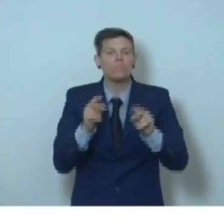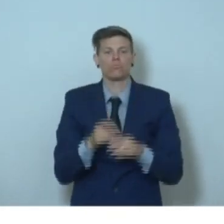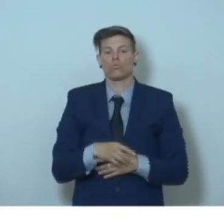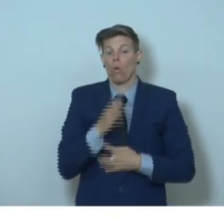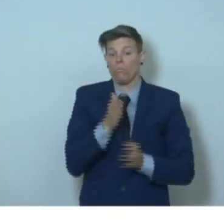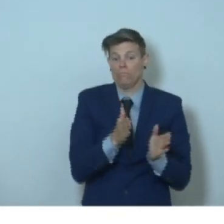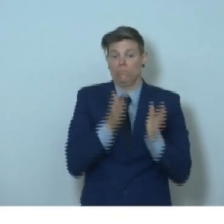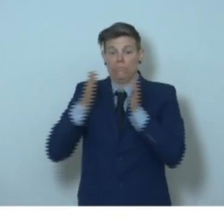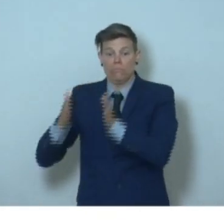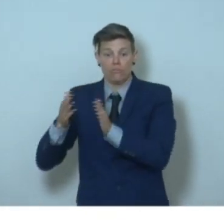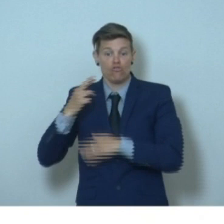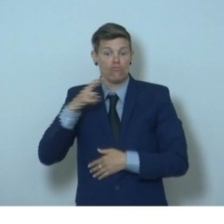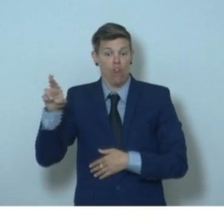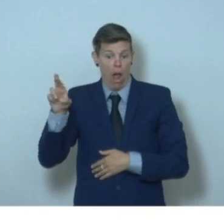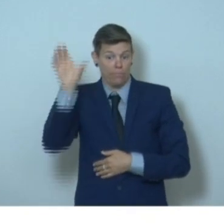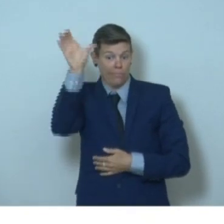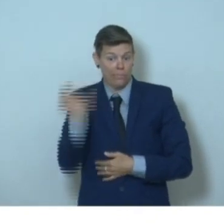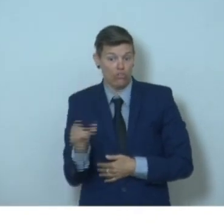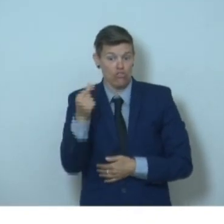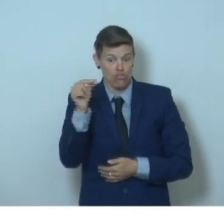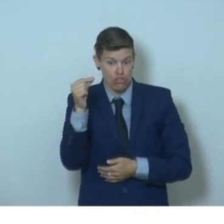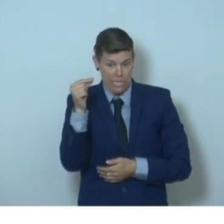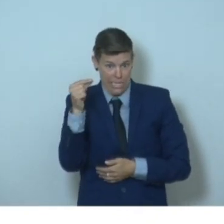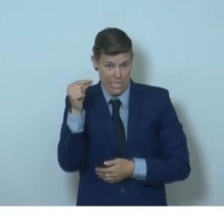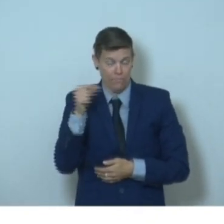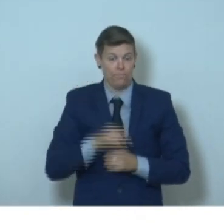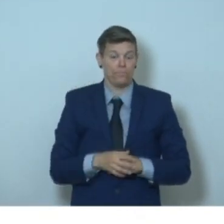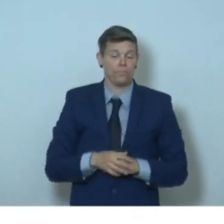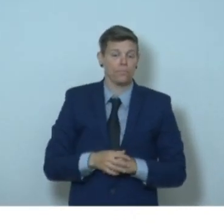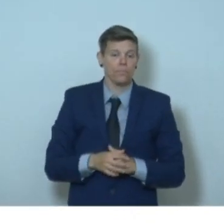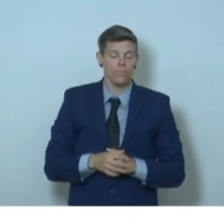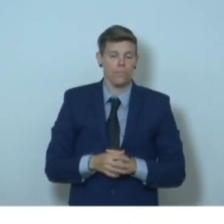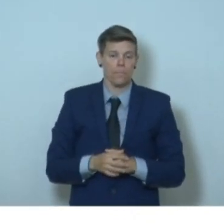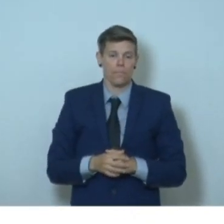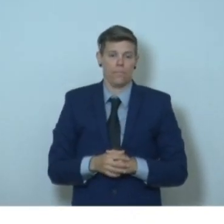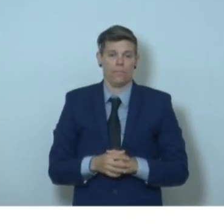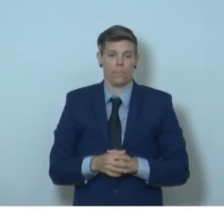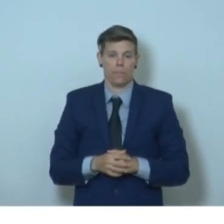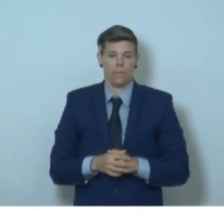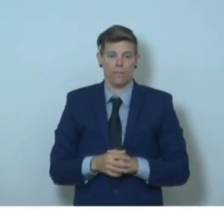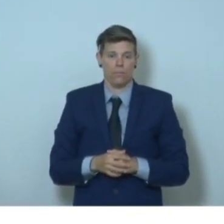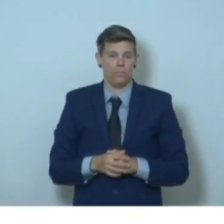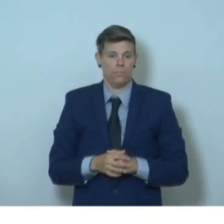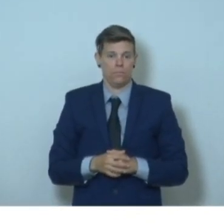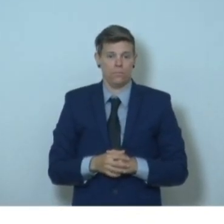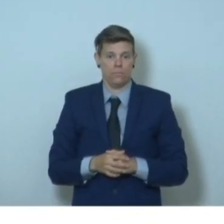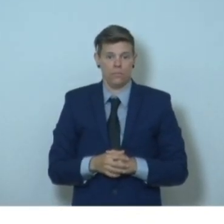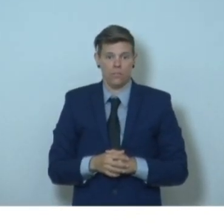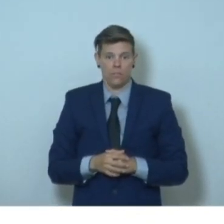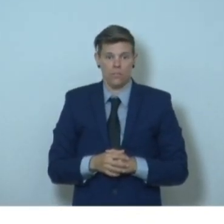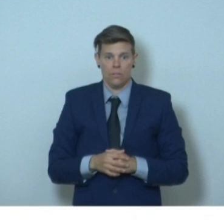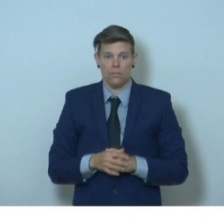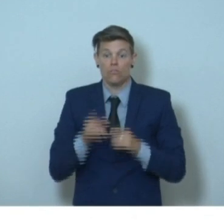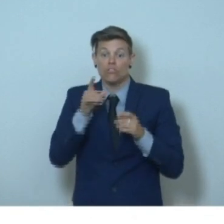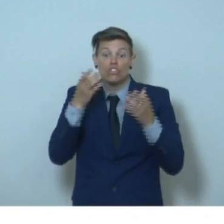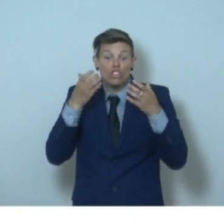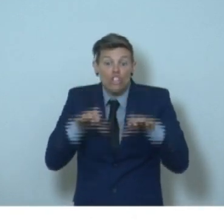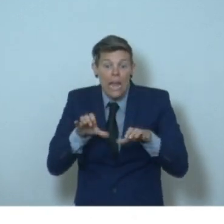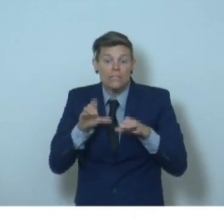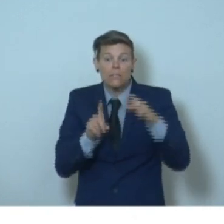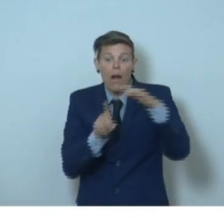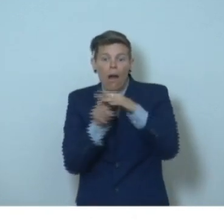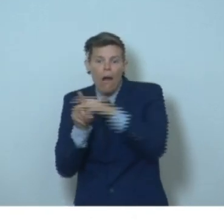graph shows basically the chances of a fatality depending on your age group, with just very